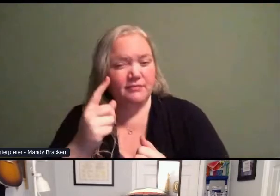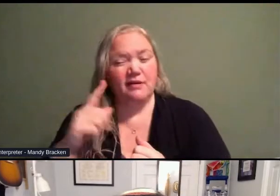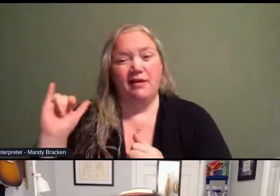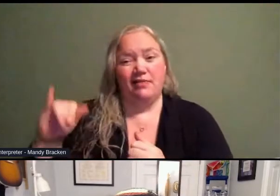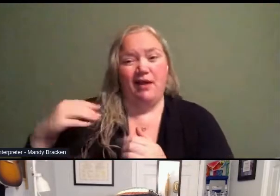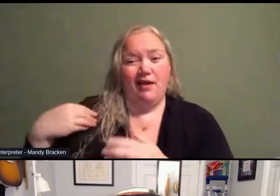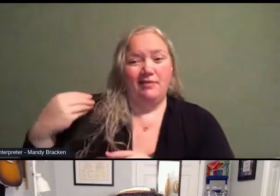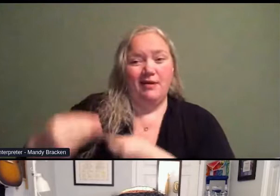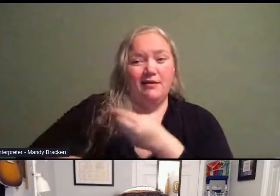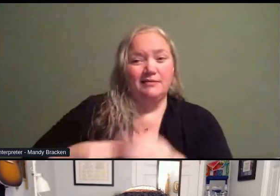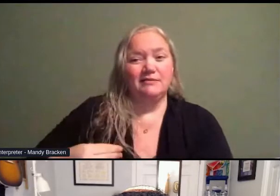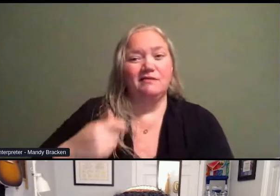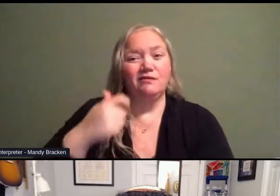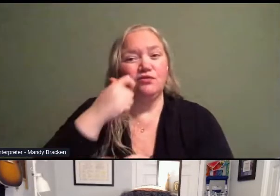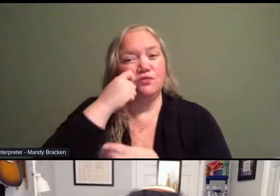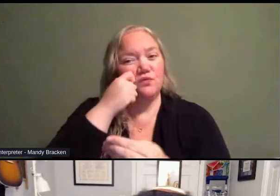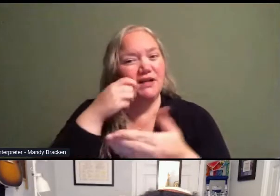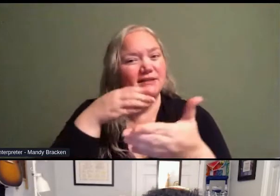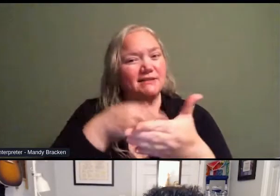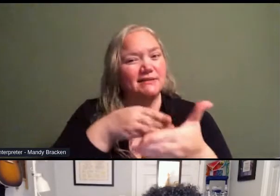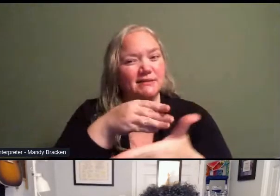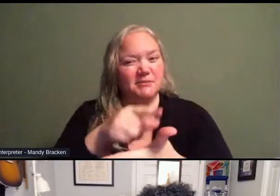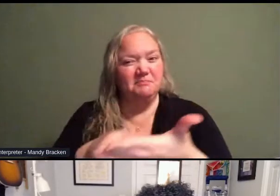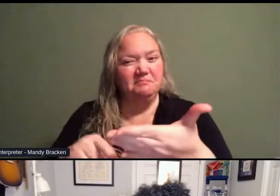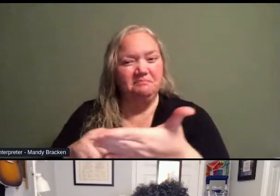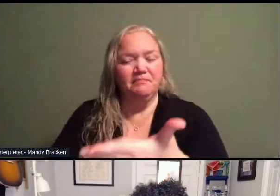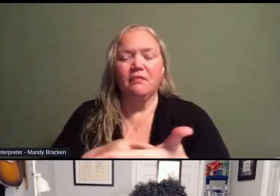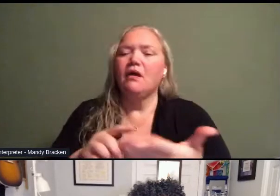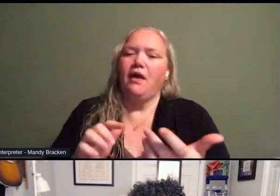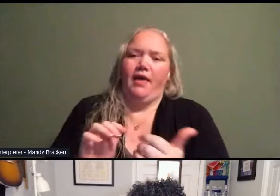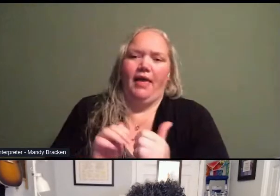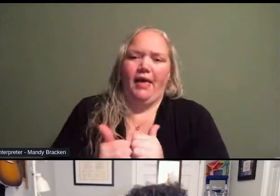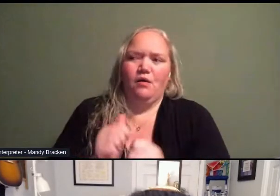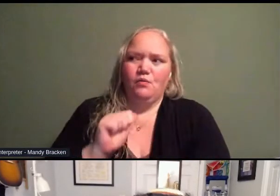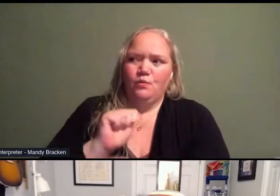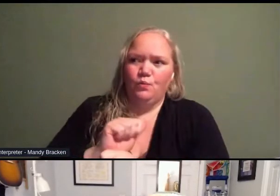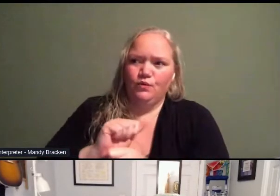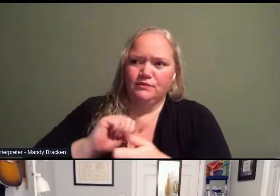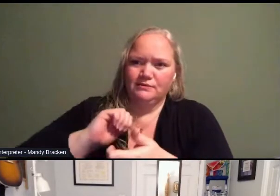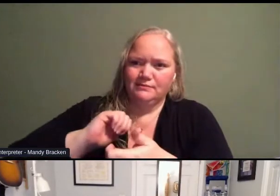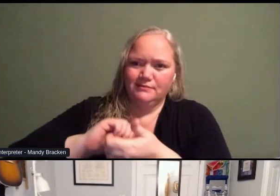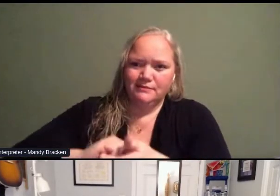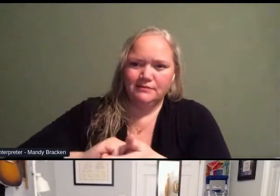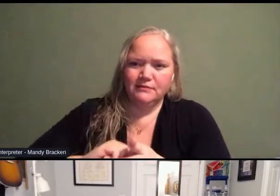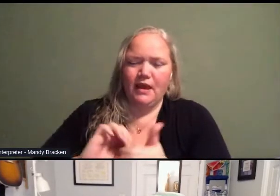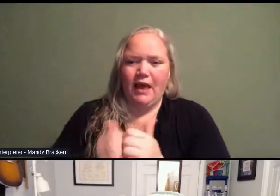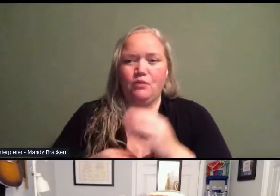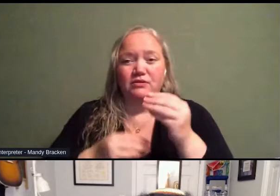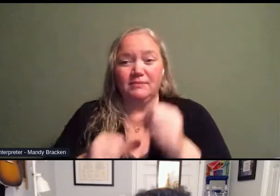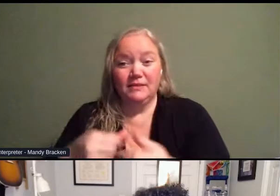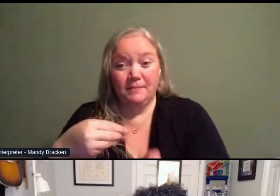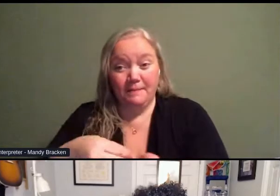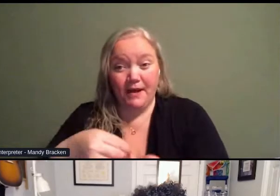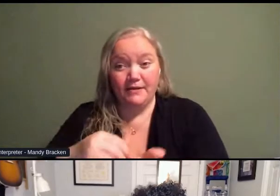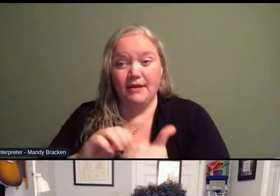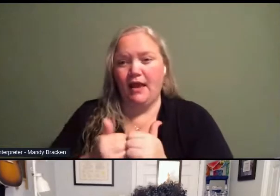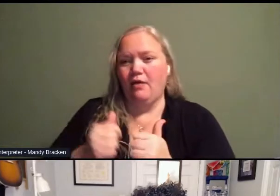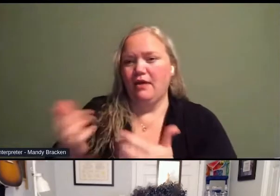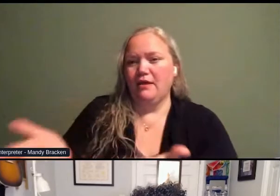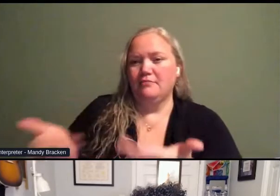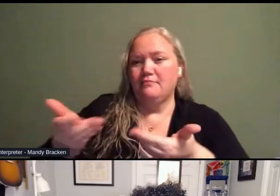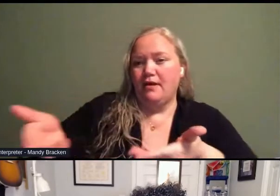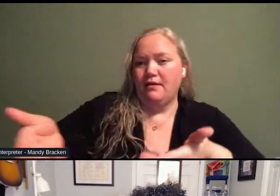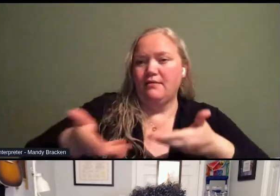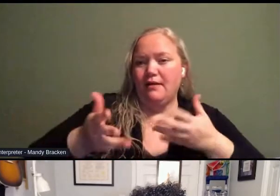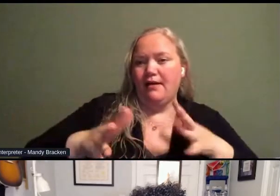education, how they work together, how they spend their money, how they accept and build their teams. I also work